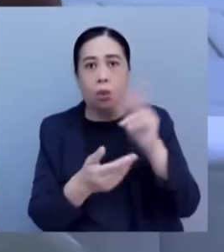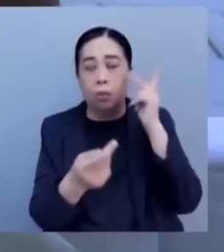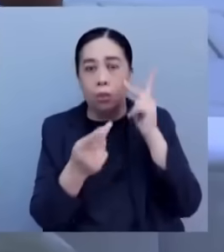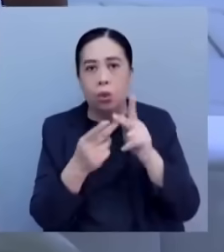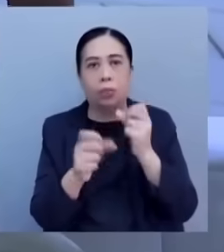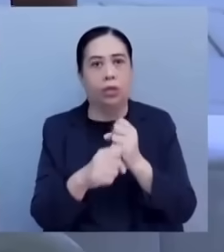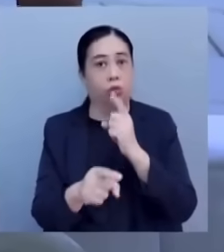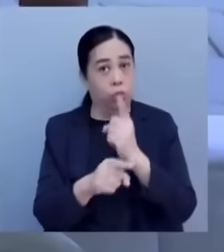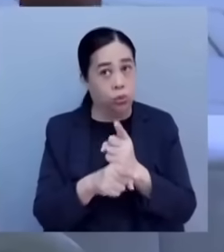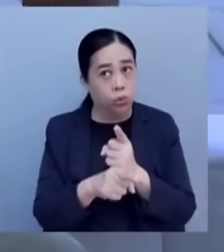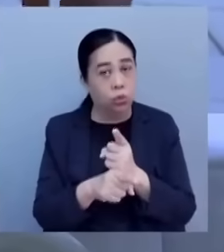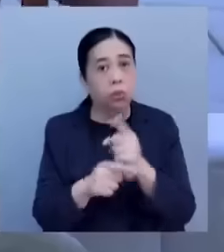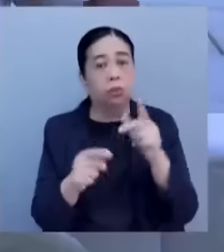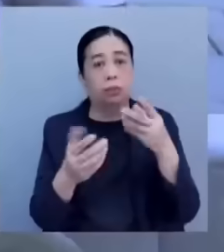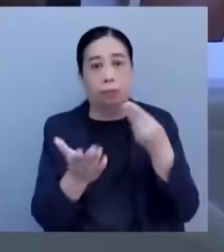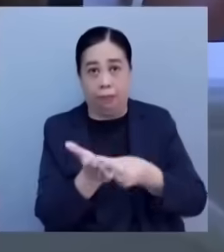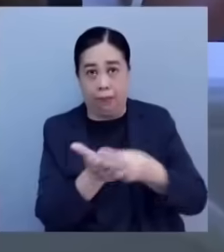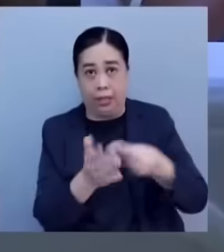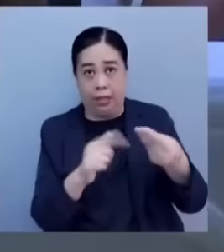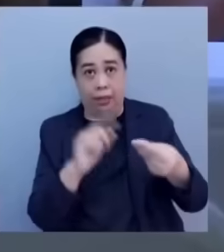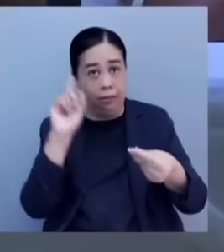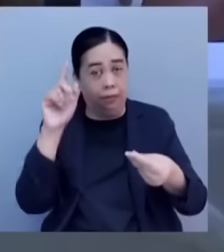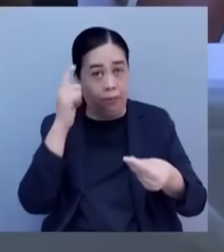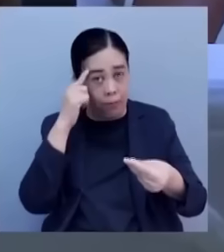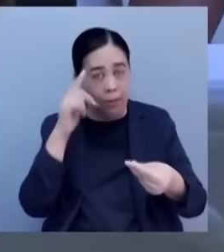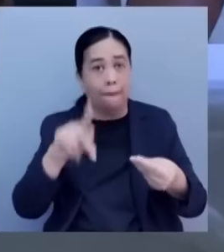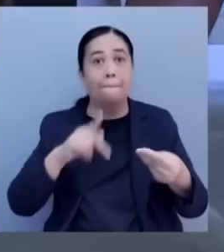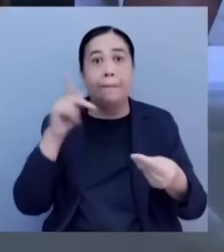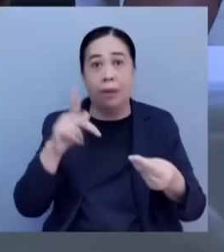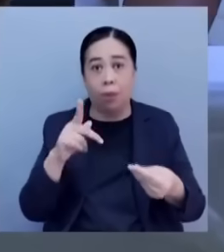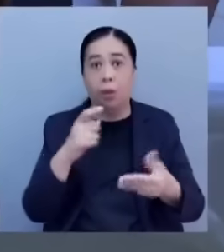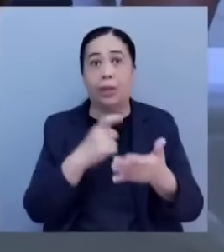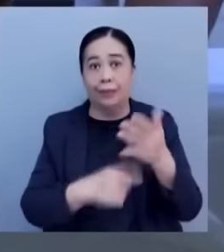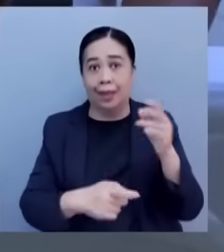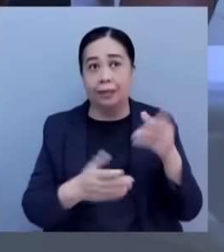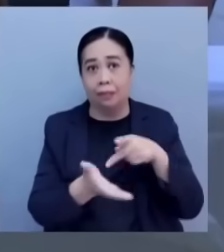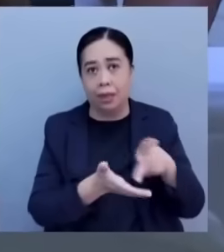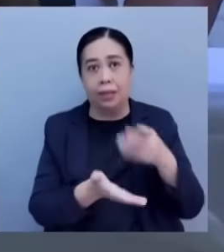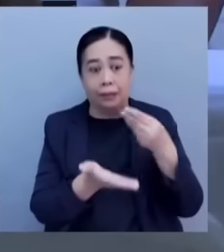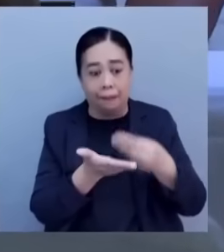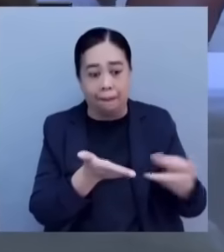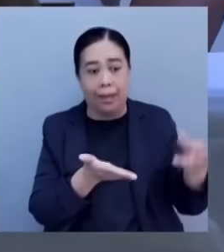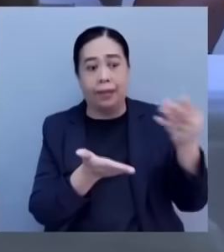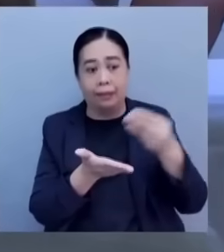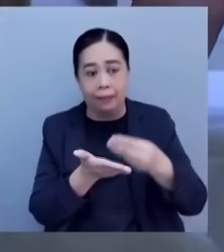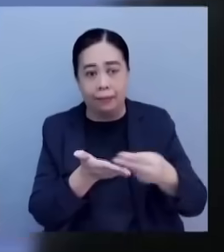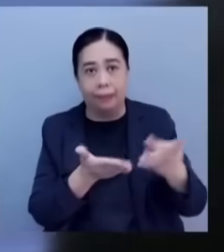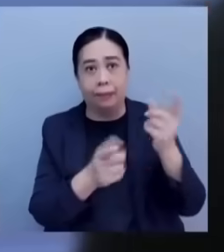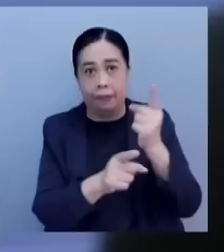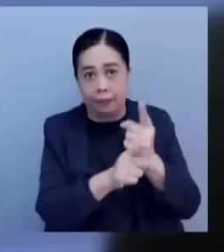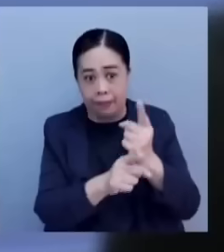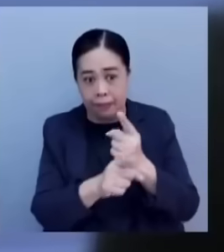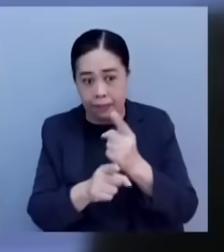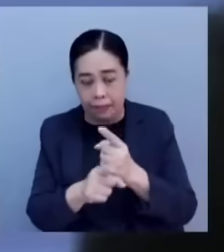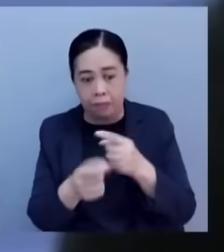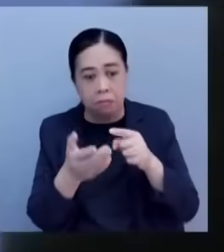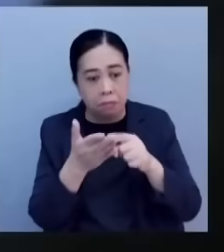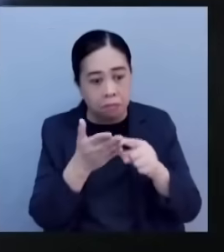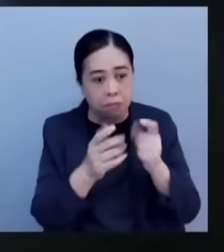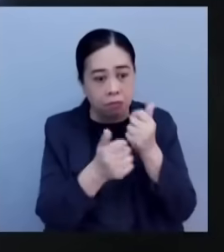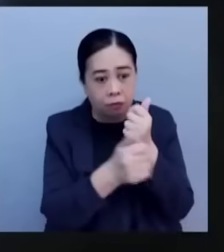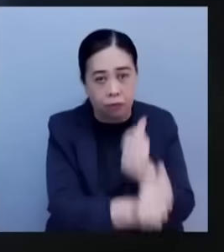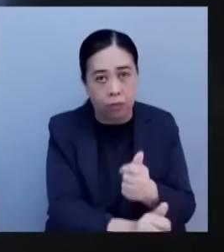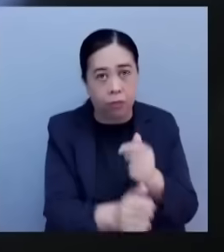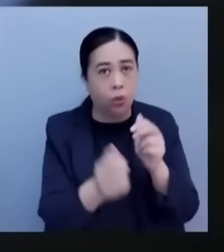ensure that public funds, people's money, taxpayers' money, are spent appropriately, that they are spent in accordance